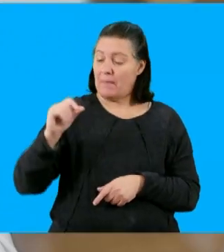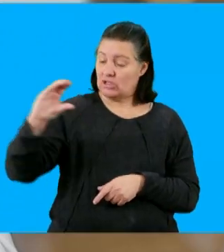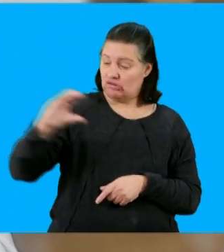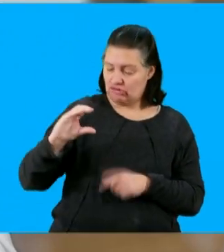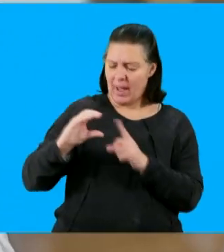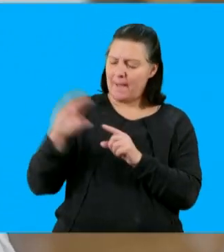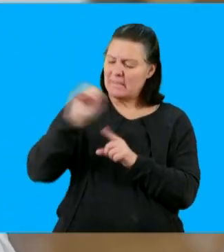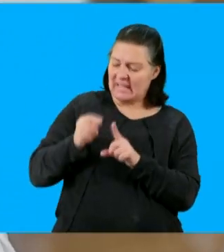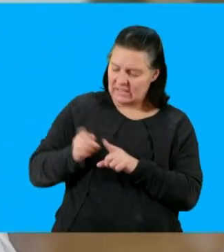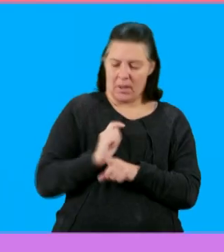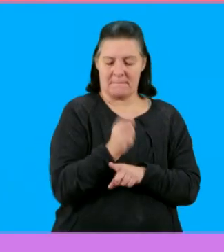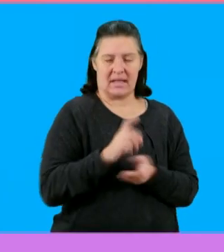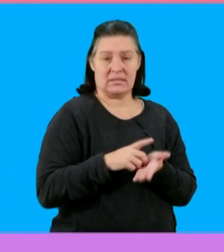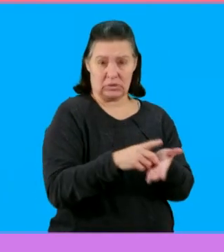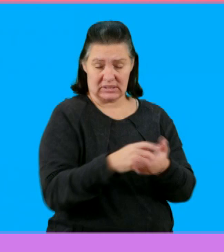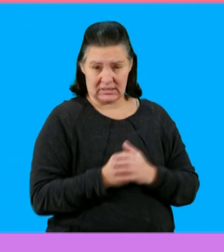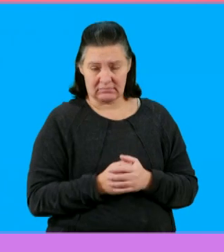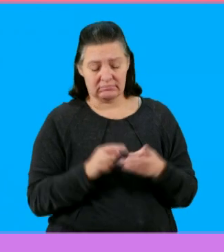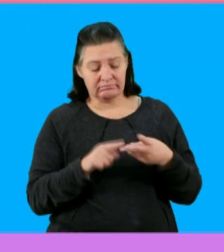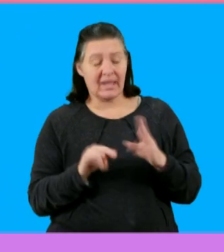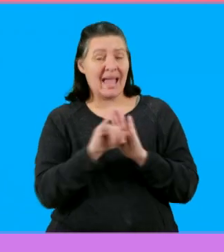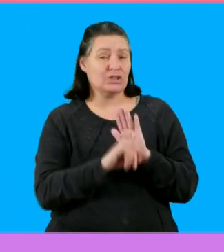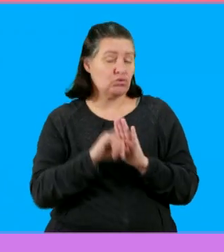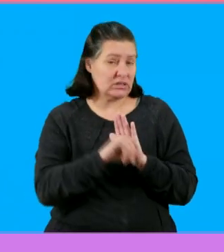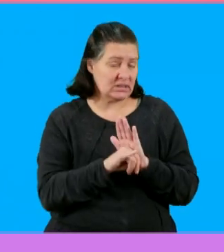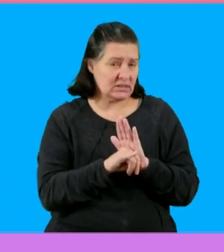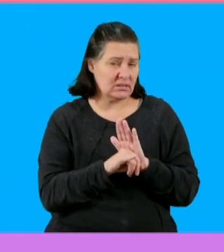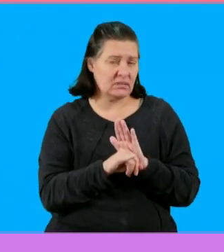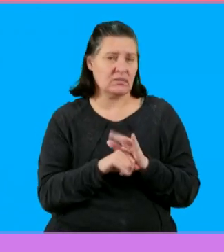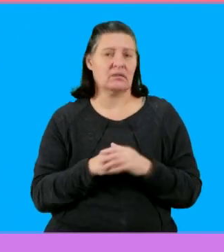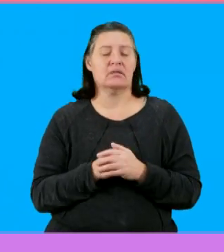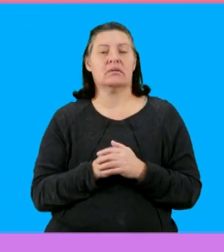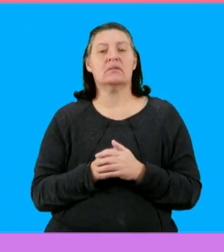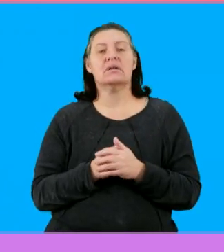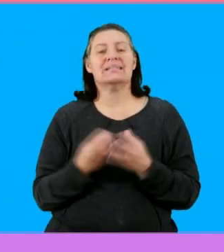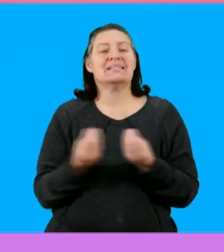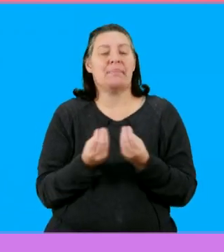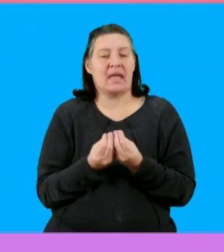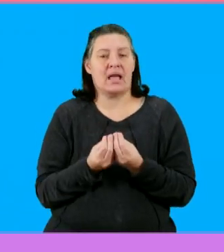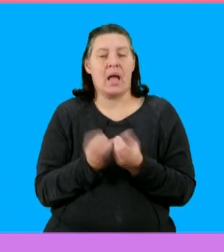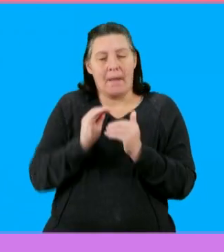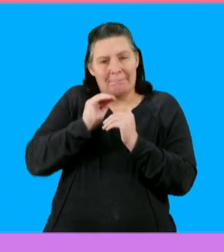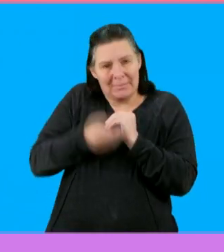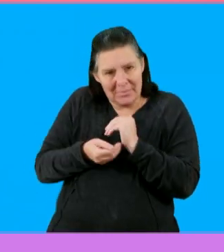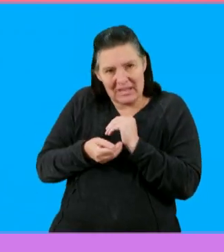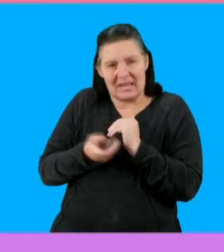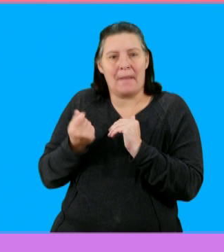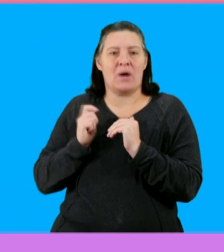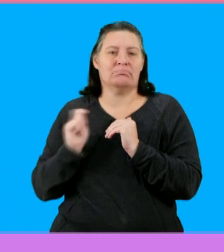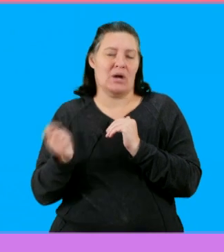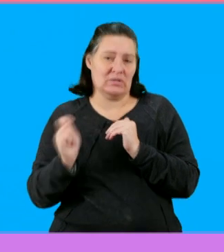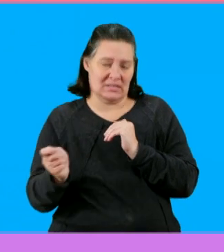cost of the item. Then, insurance is basically something that provides protection,